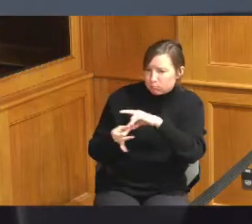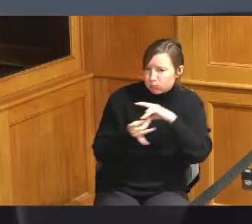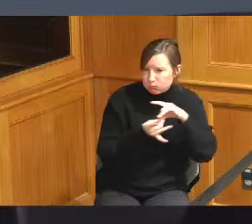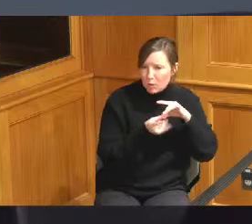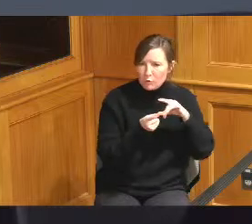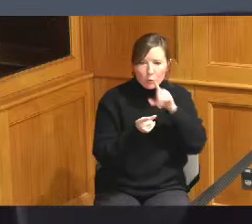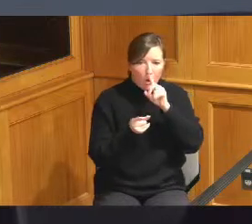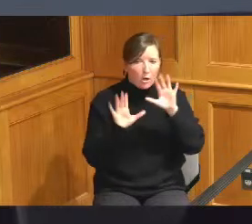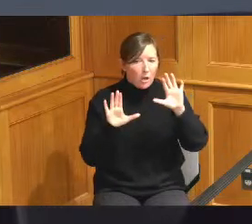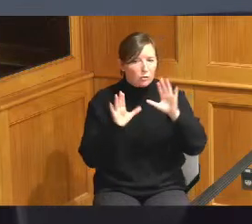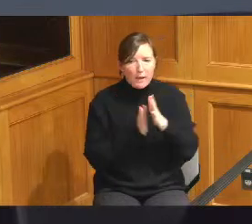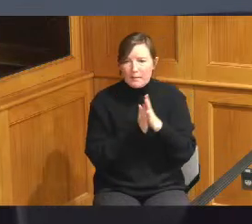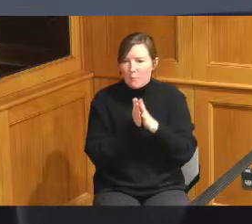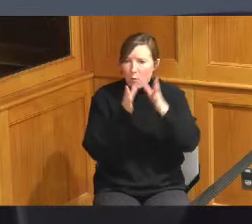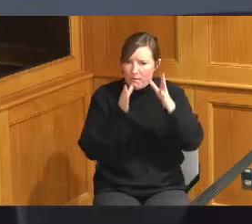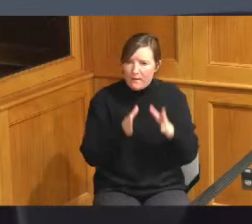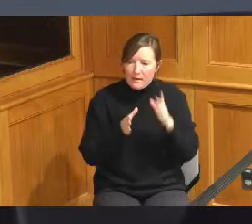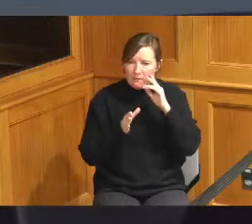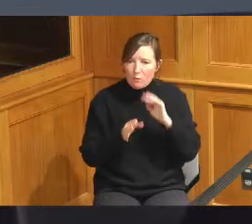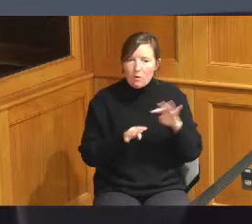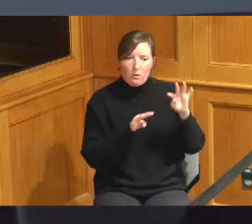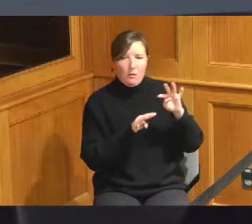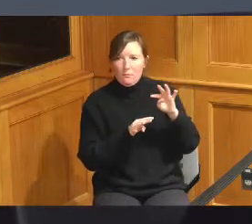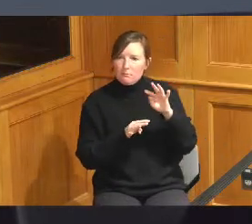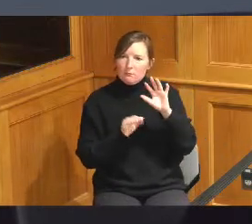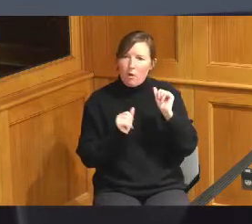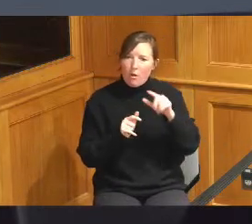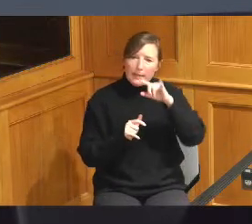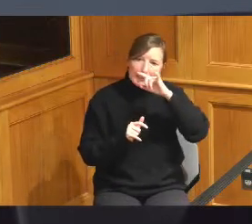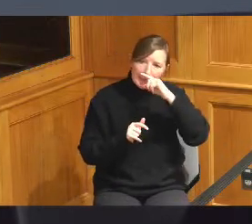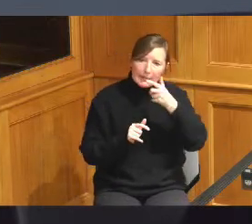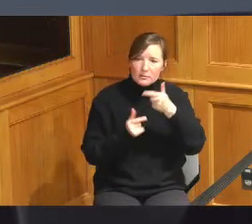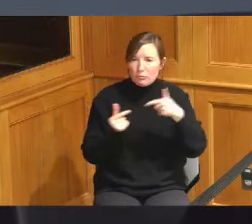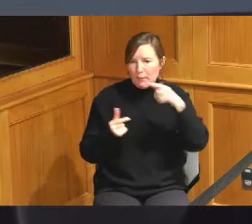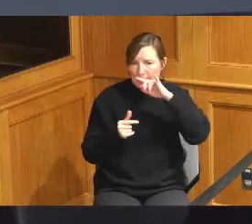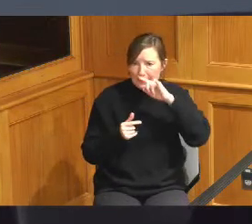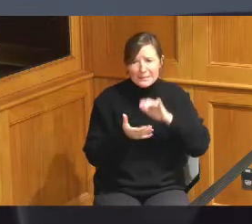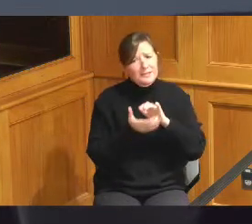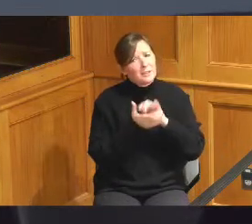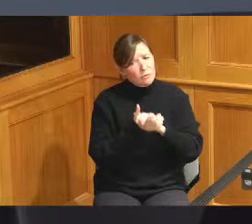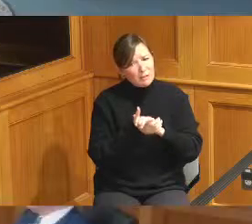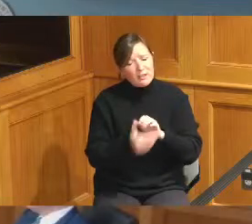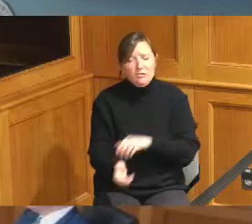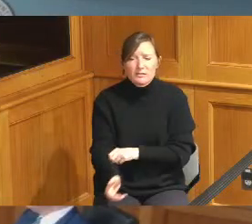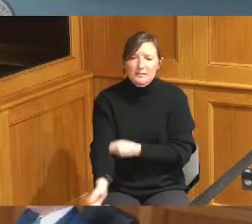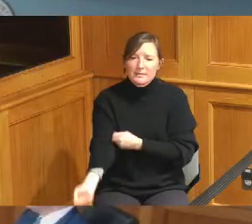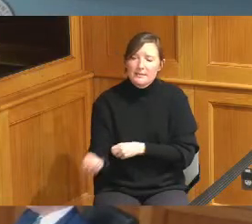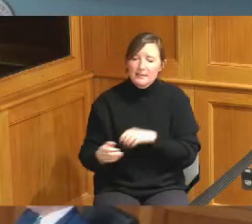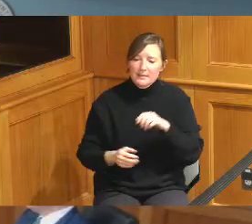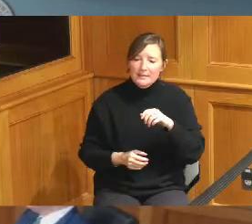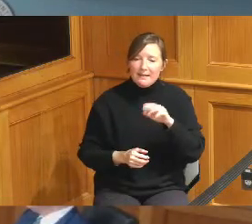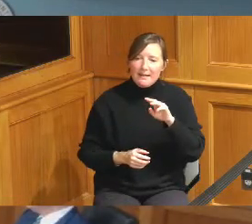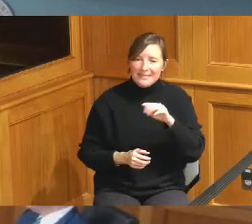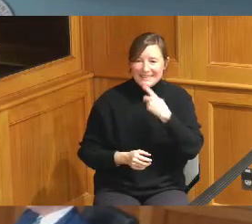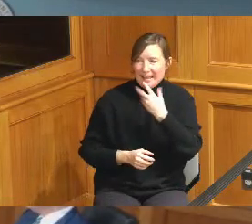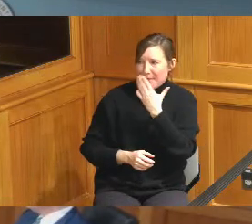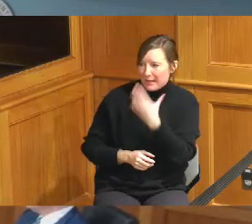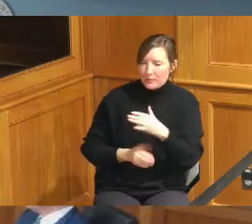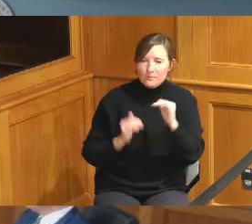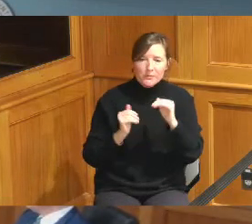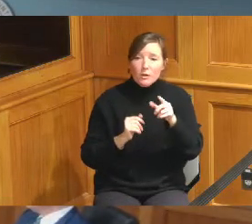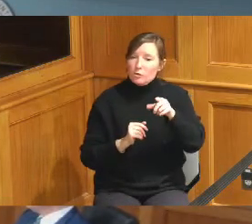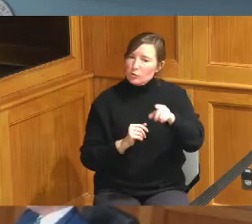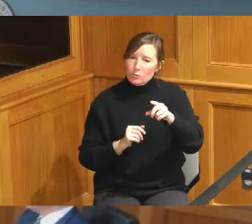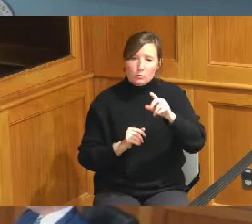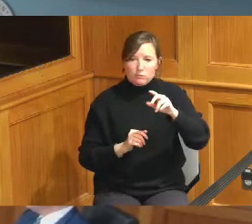great motivator, I'm sure, for a lot of young kids down there. So congratulations. Thank you very much. I want to add, you go way